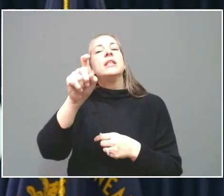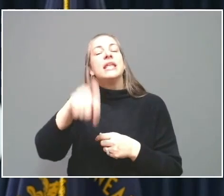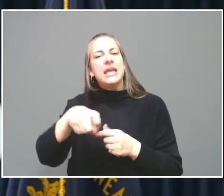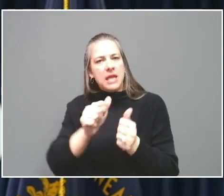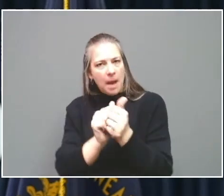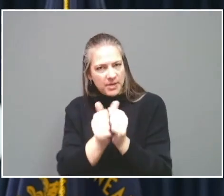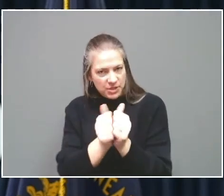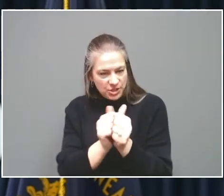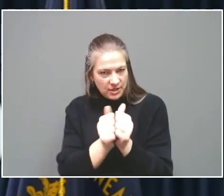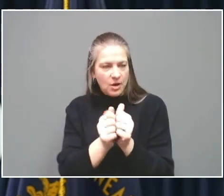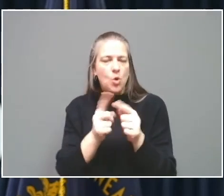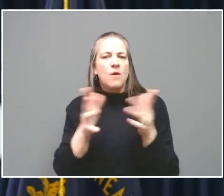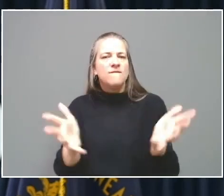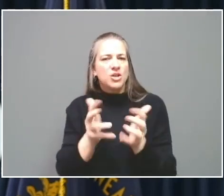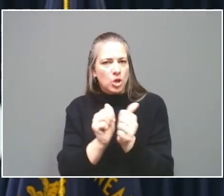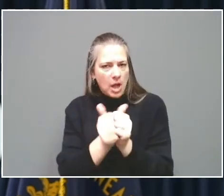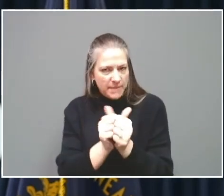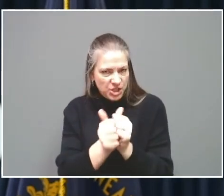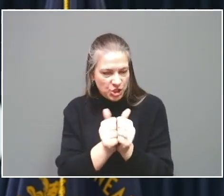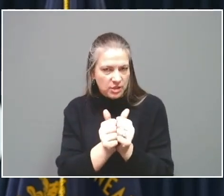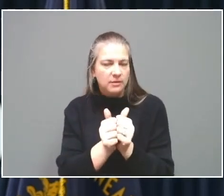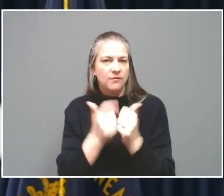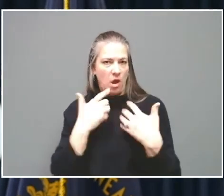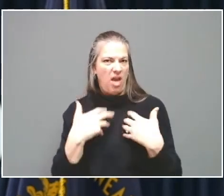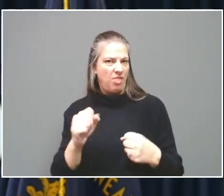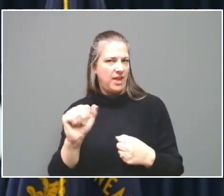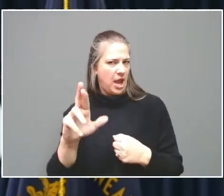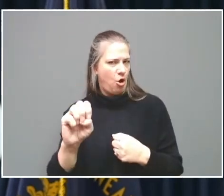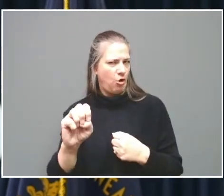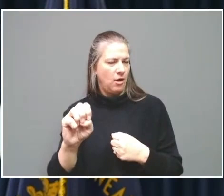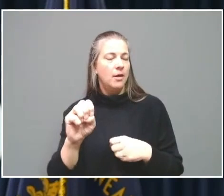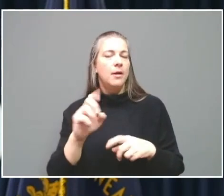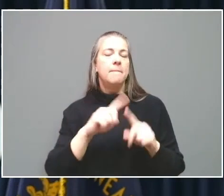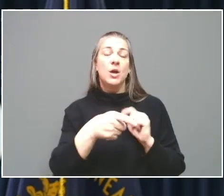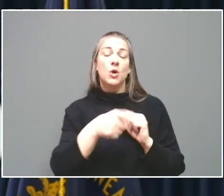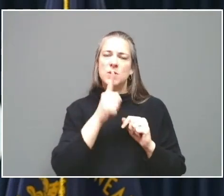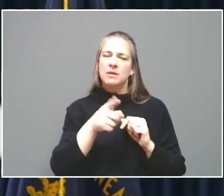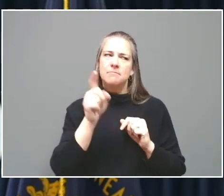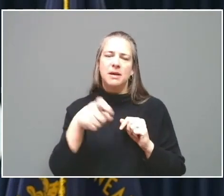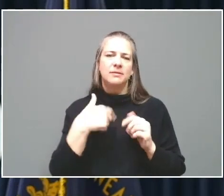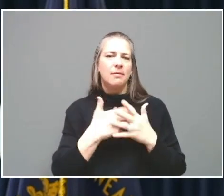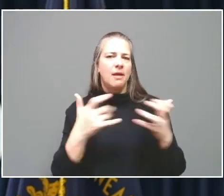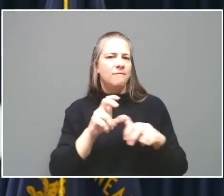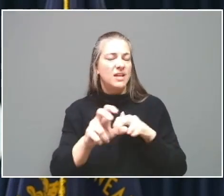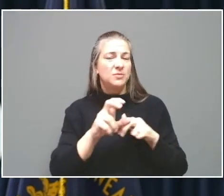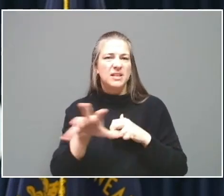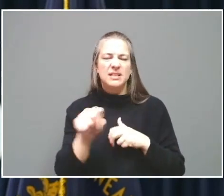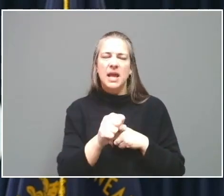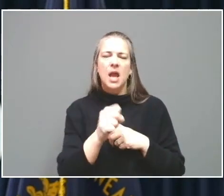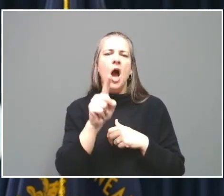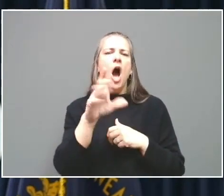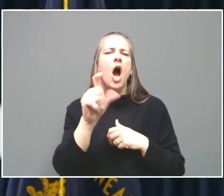foster competition. You know, the flip side is it takes significant and serious investment, sometimes tens, sometimes hundreds of millions